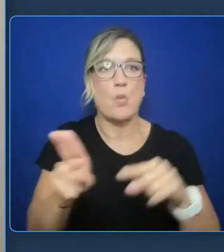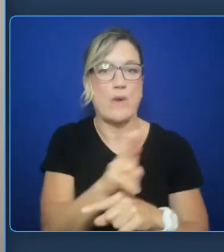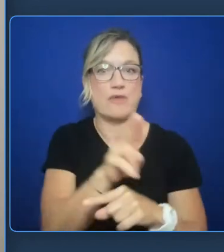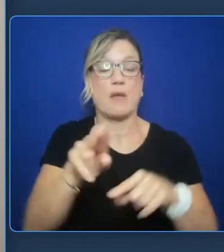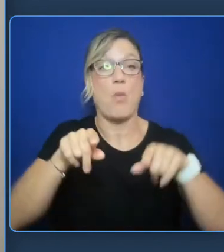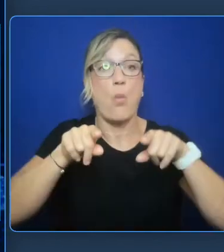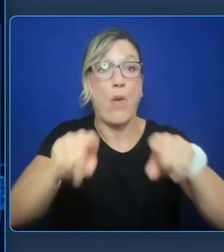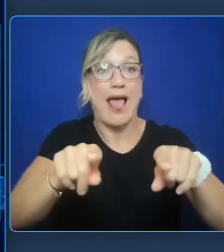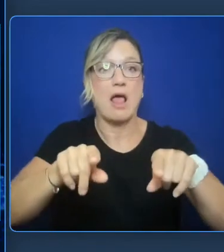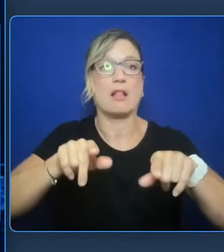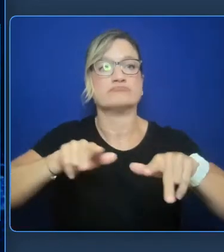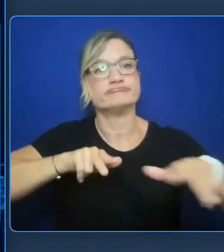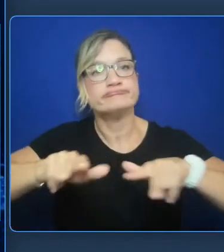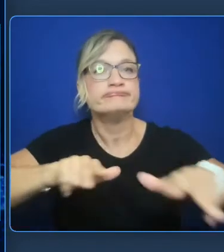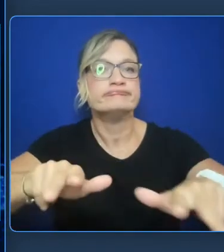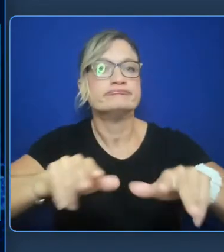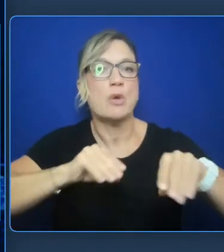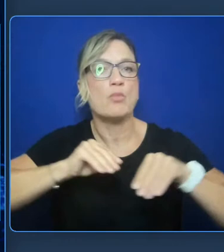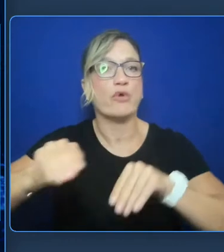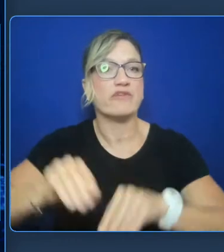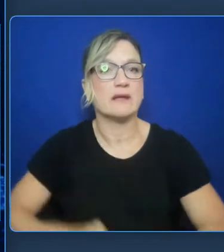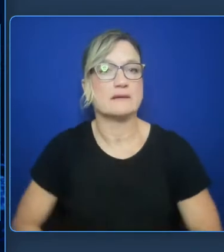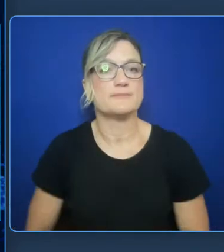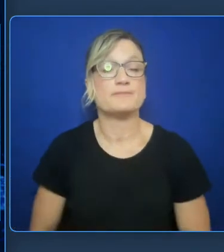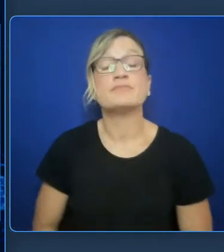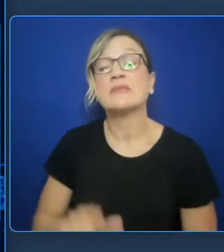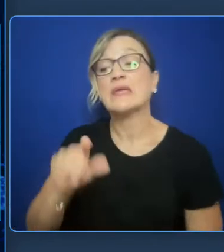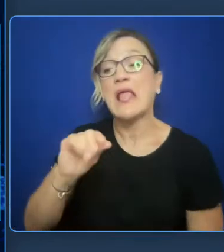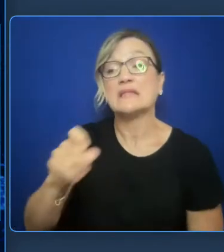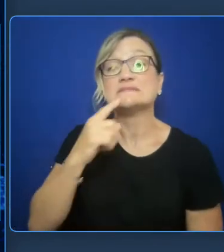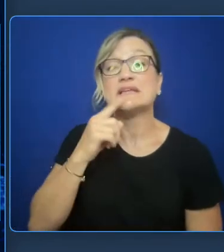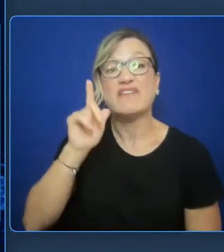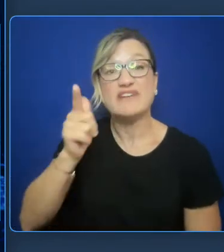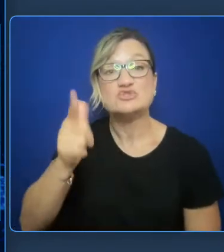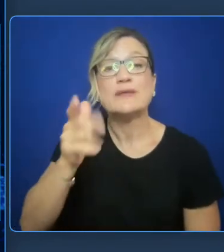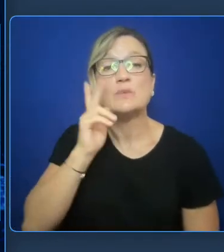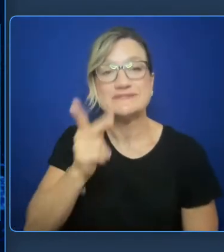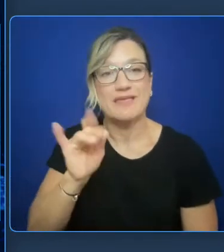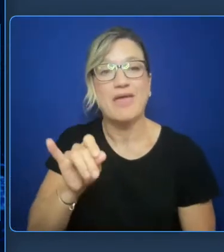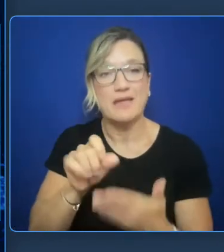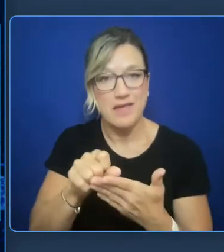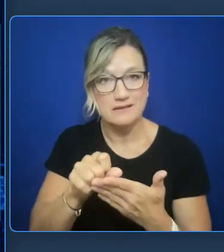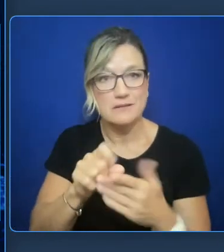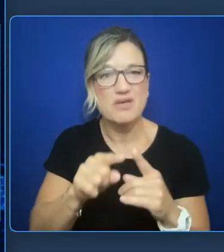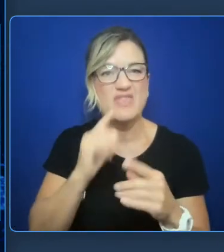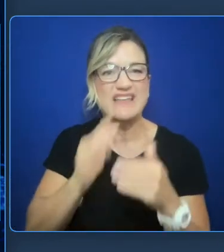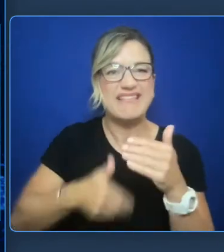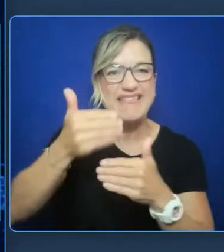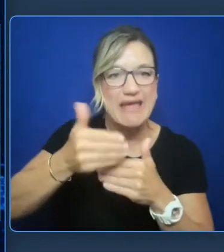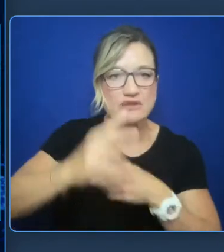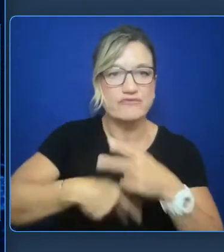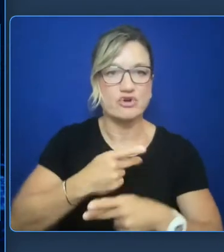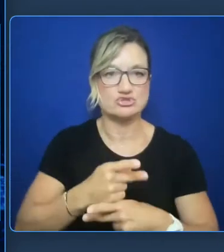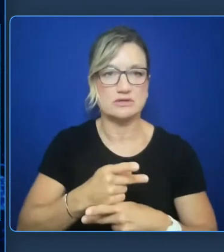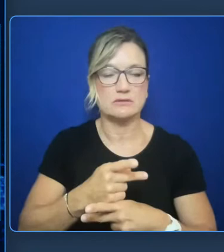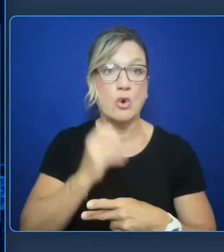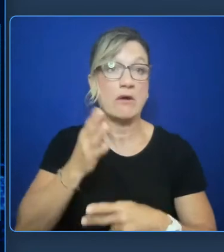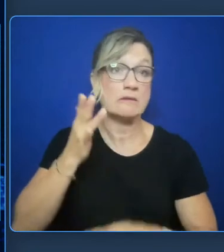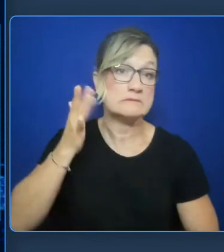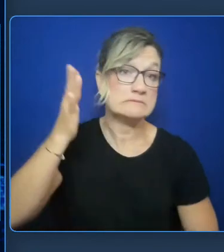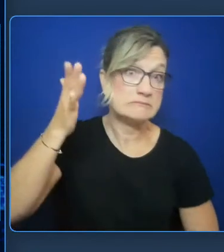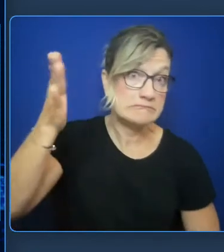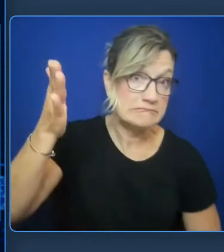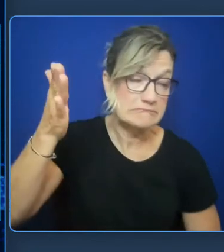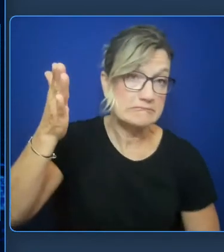you are moving. I think that eventually you're going to see that kind of thing, but I think it'll be the next version or a couple of versions in the